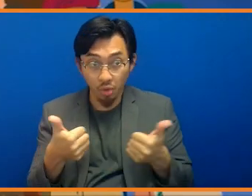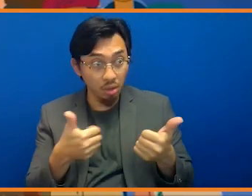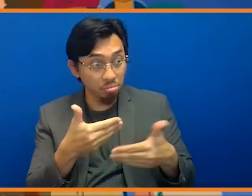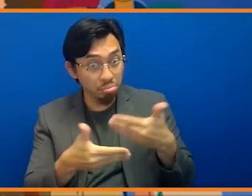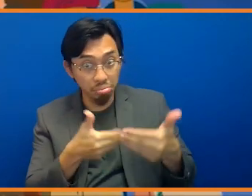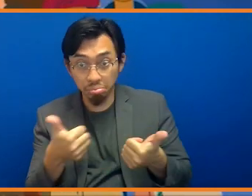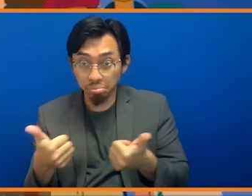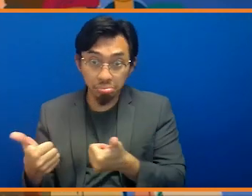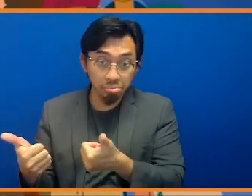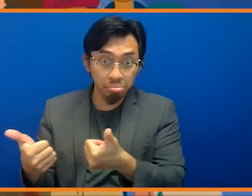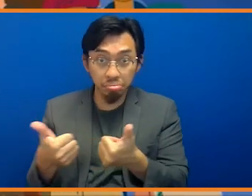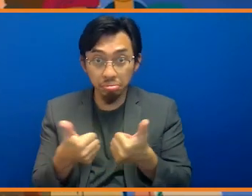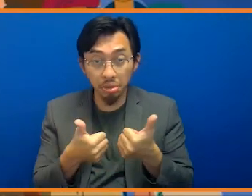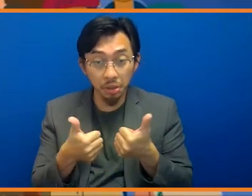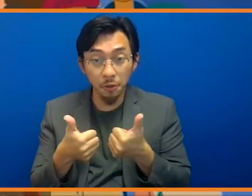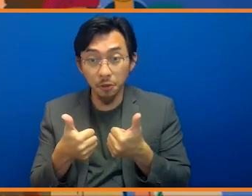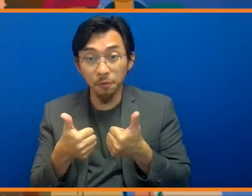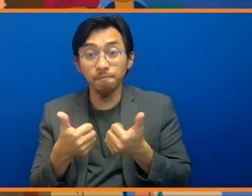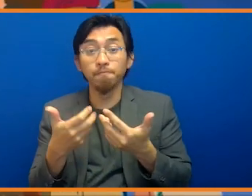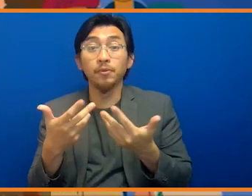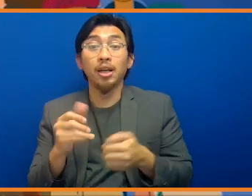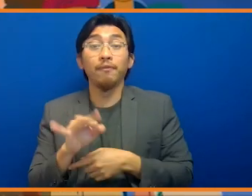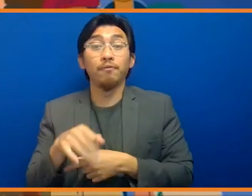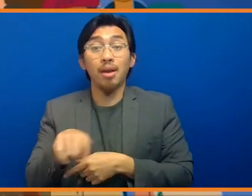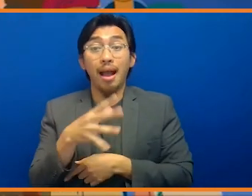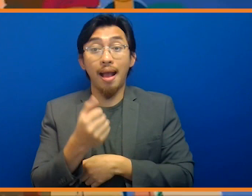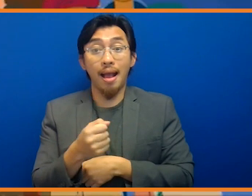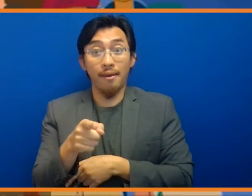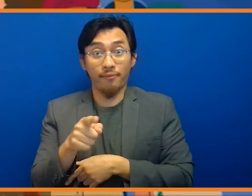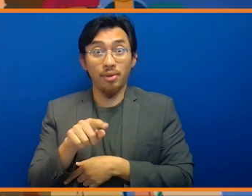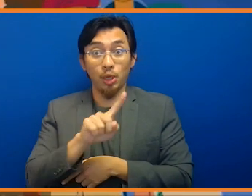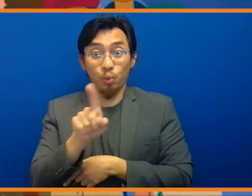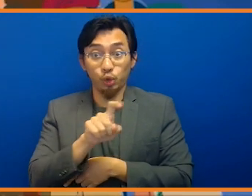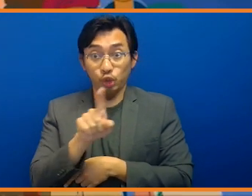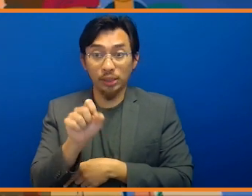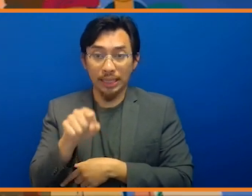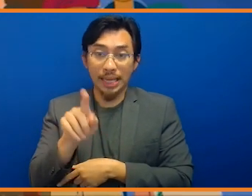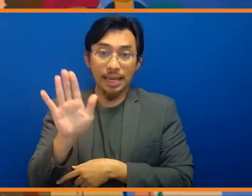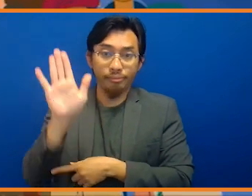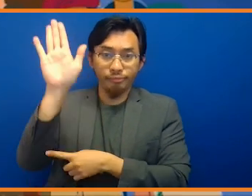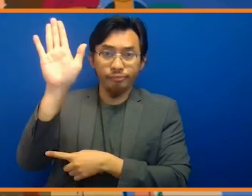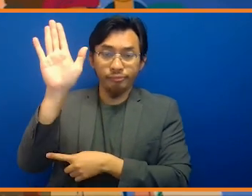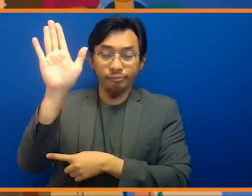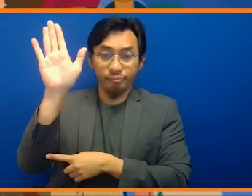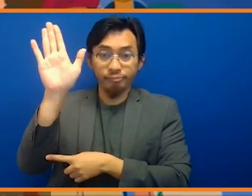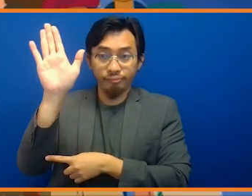Everyone is okay? If you have any question, just raise your hand and then